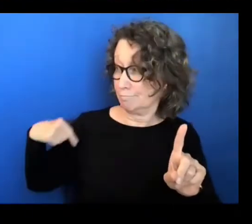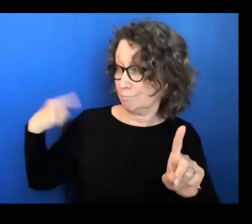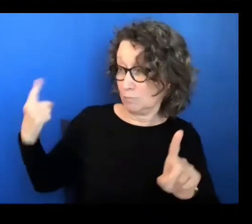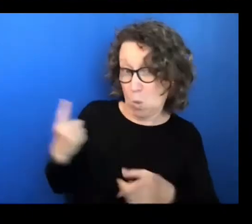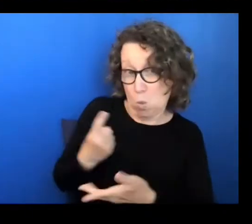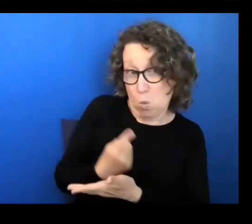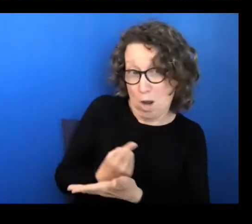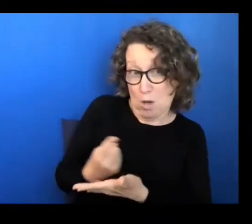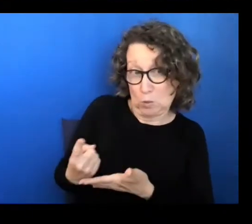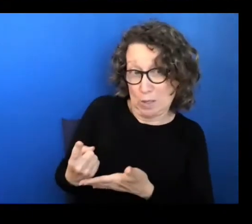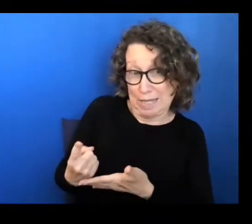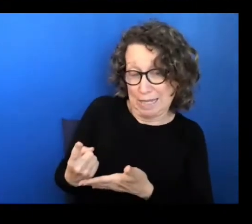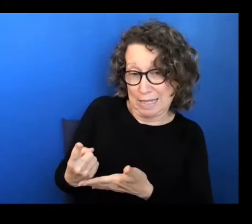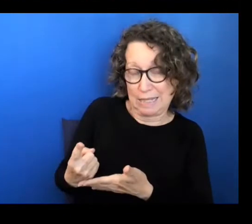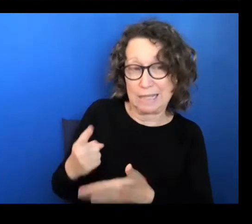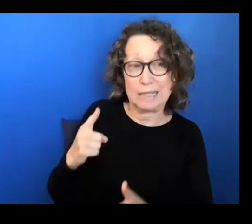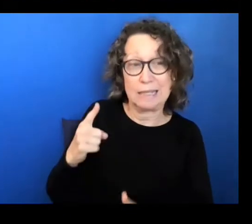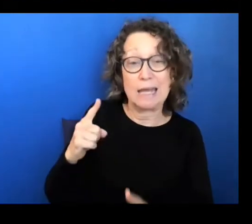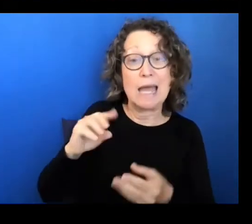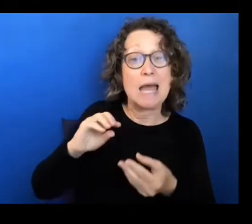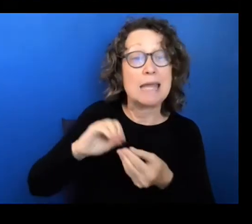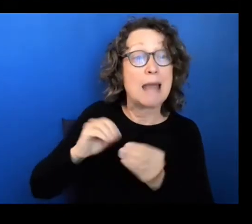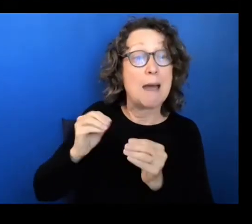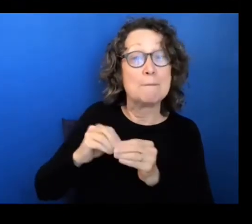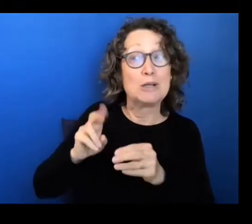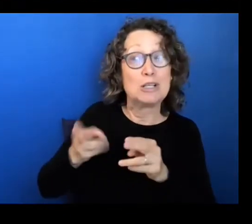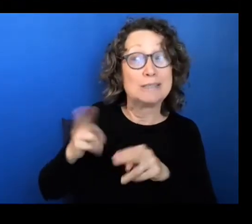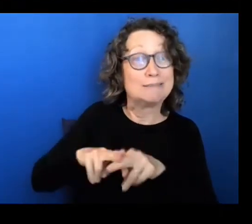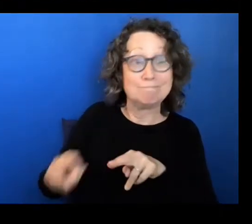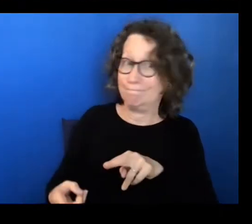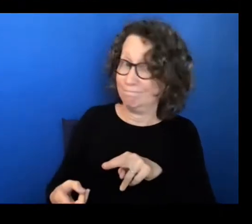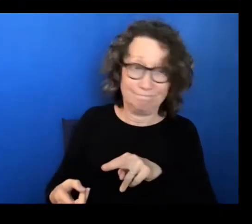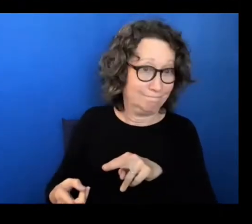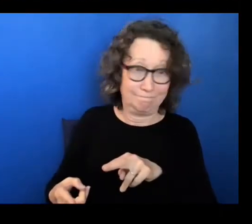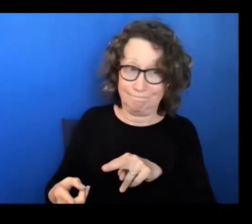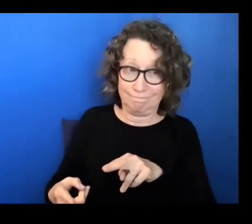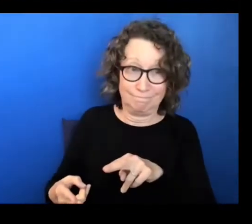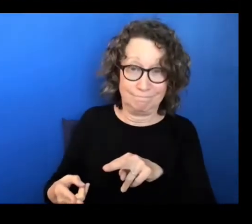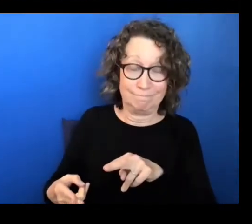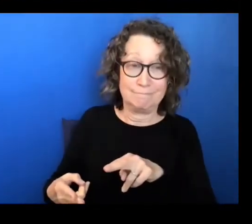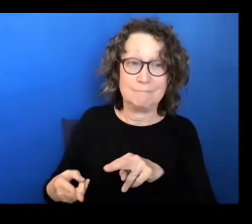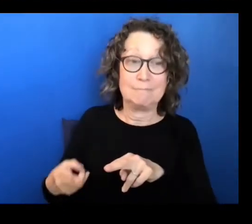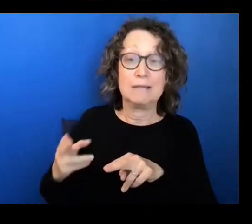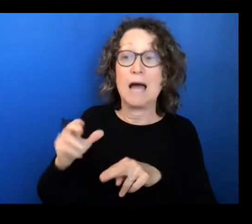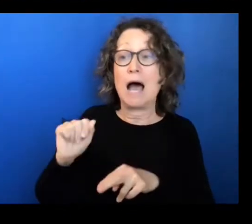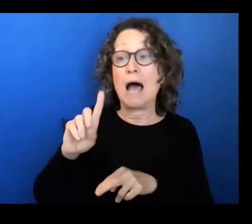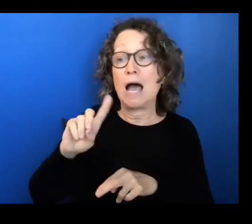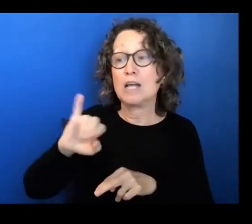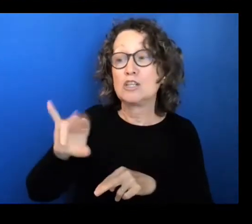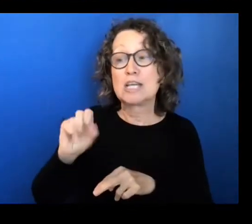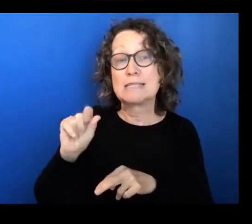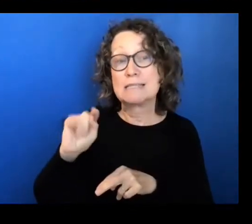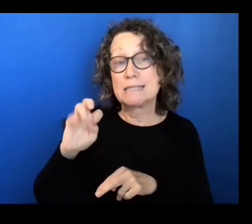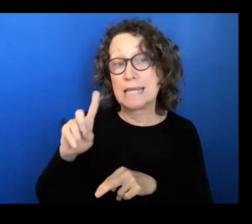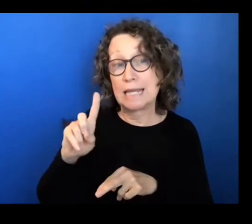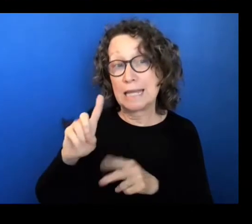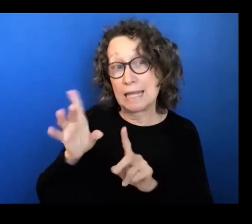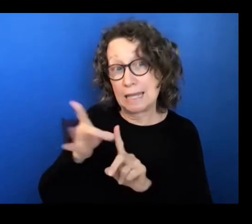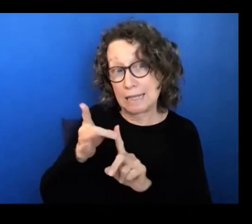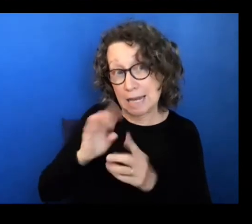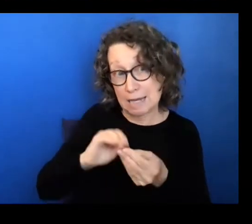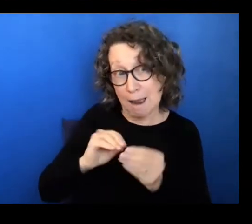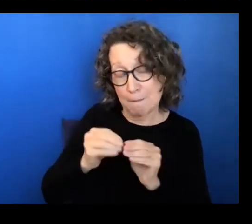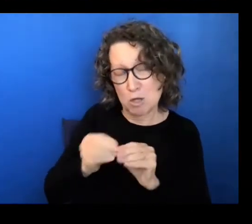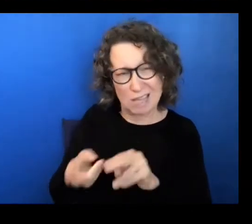week, our case numbers have not decreased. In fact, our adjusted case rate recently